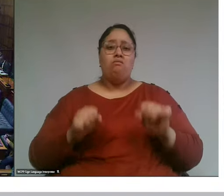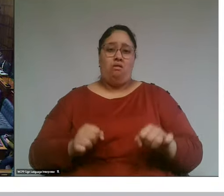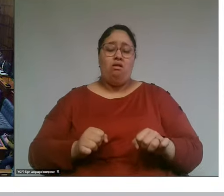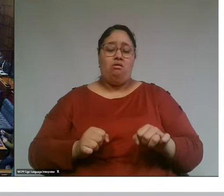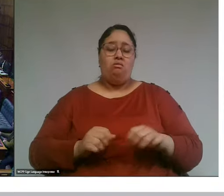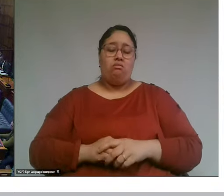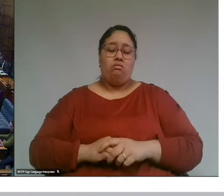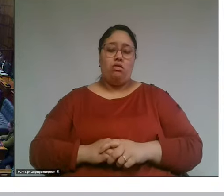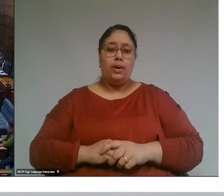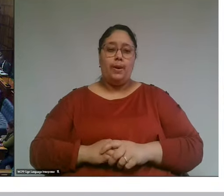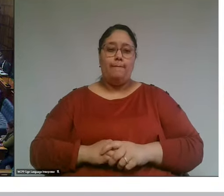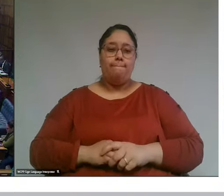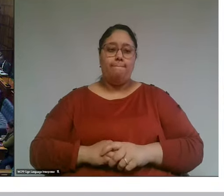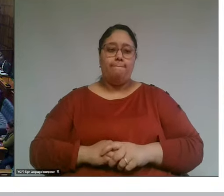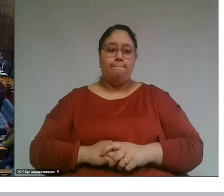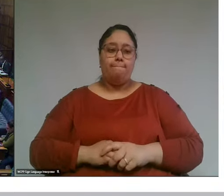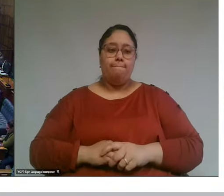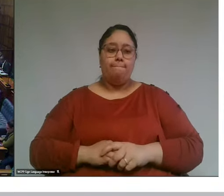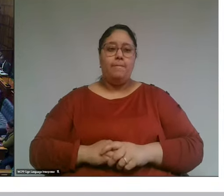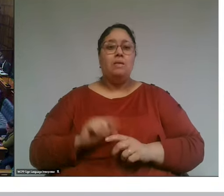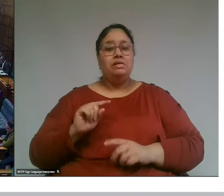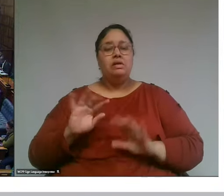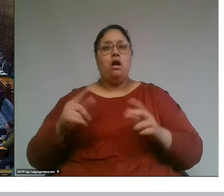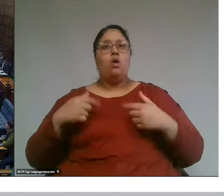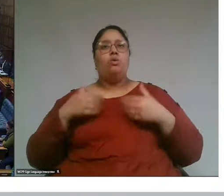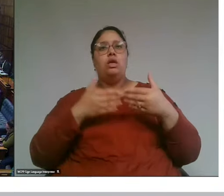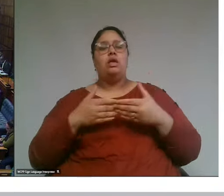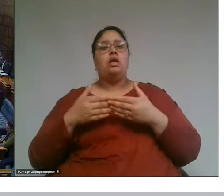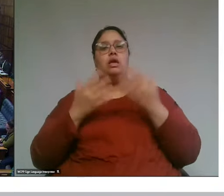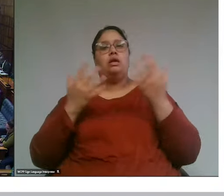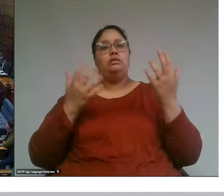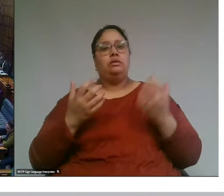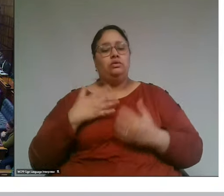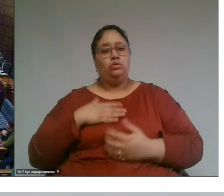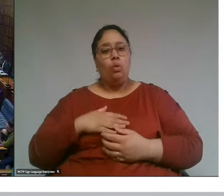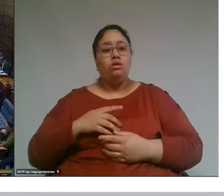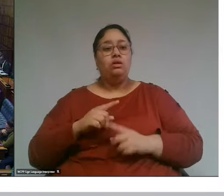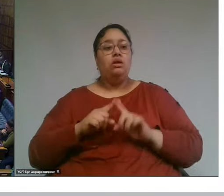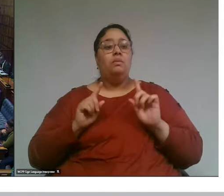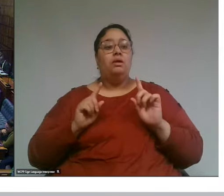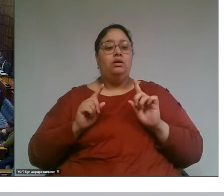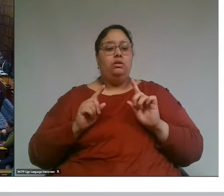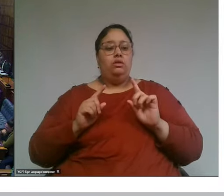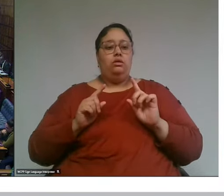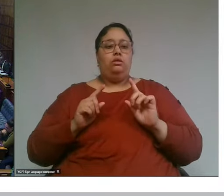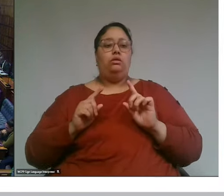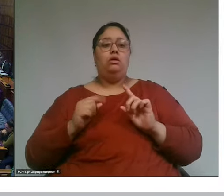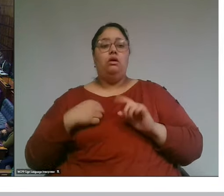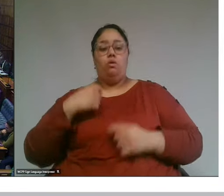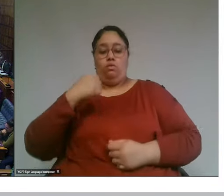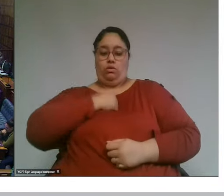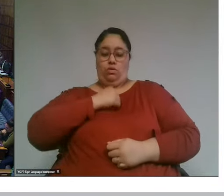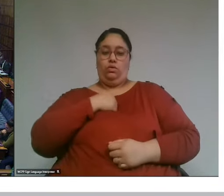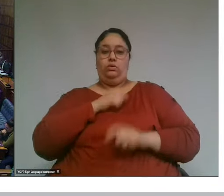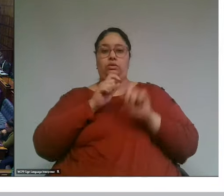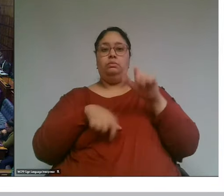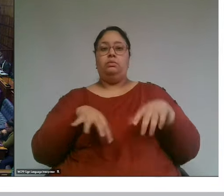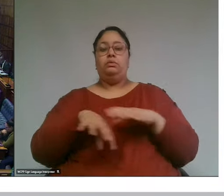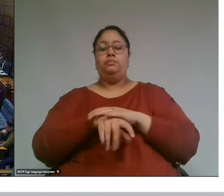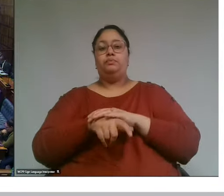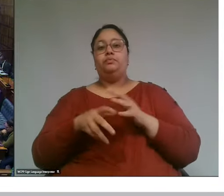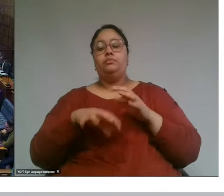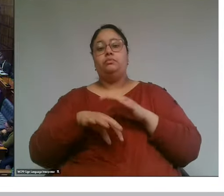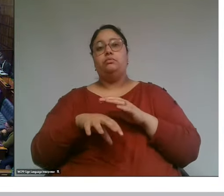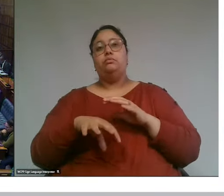regard to Diagnostics so so that's how we want to take care of the statistics besides I our own statistics in the project that we actually do where we keep